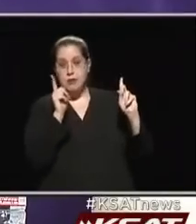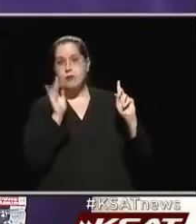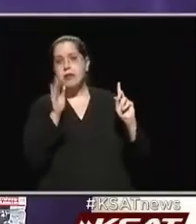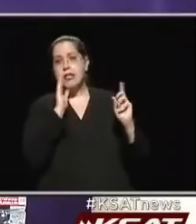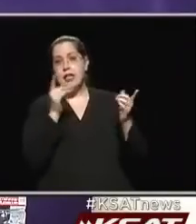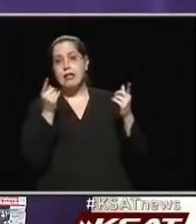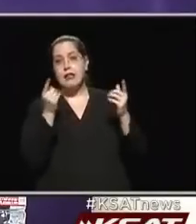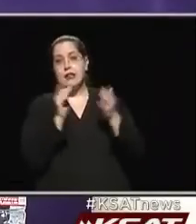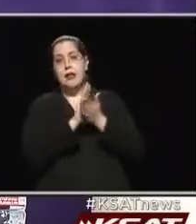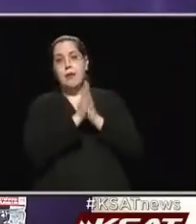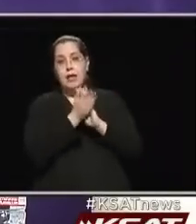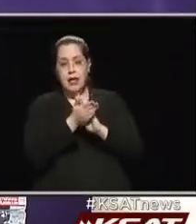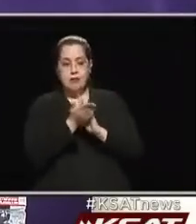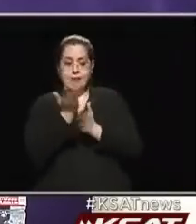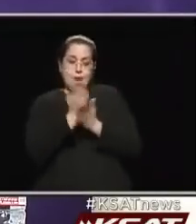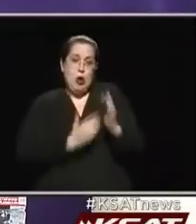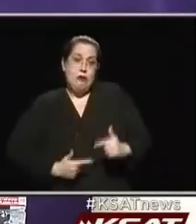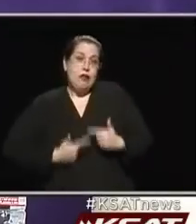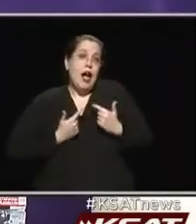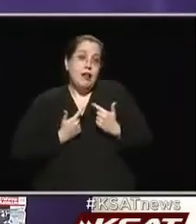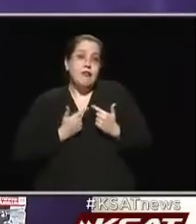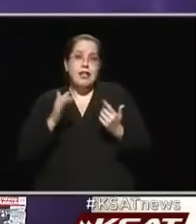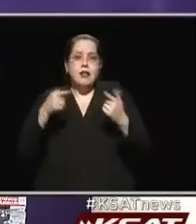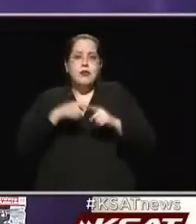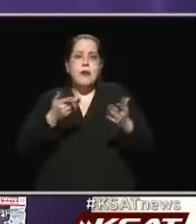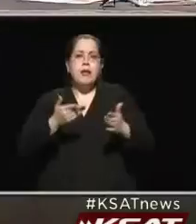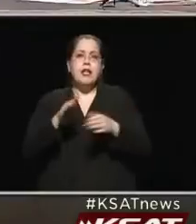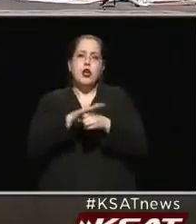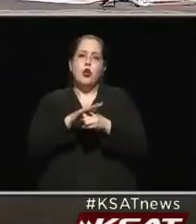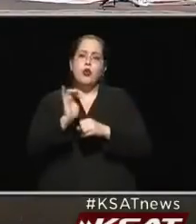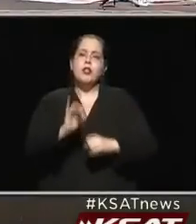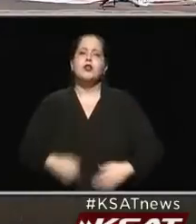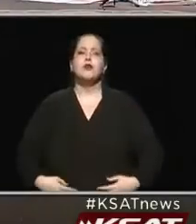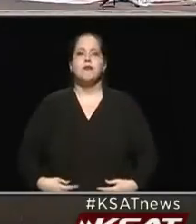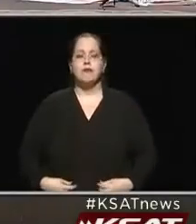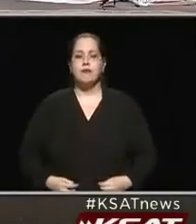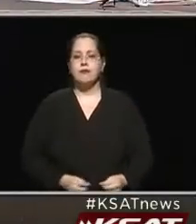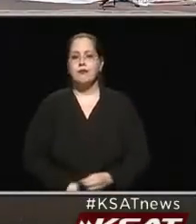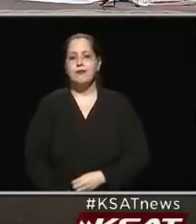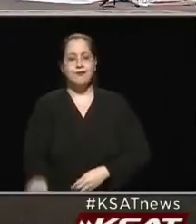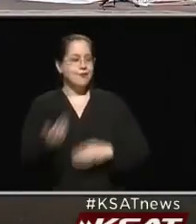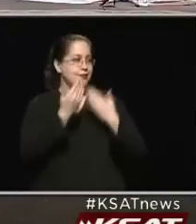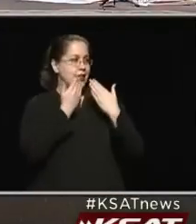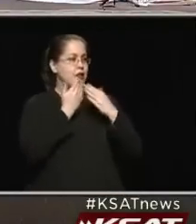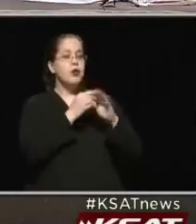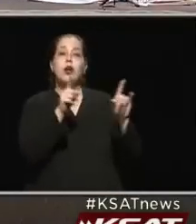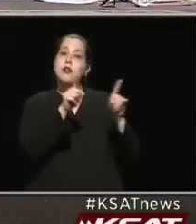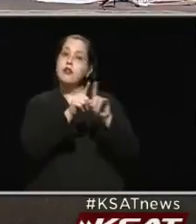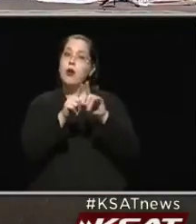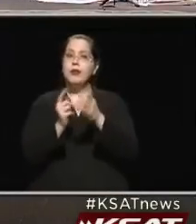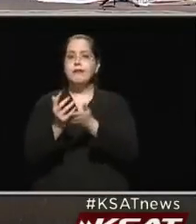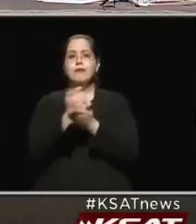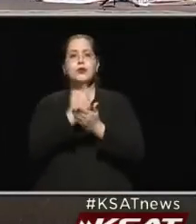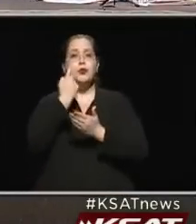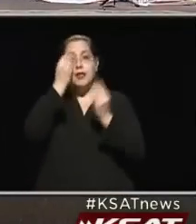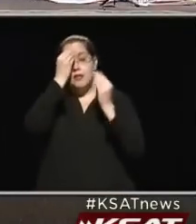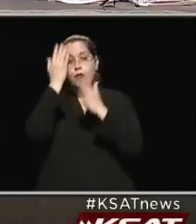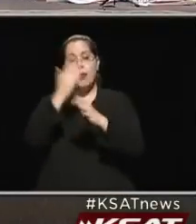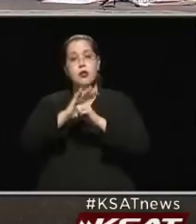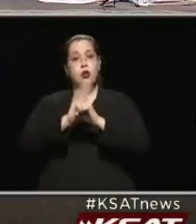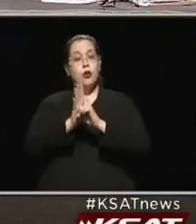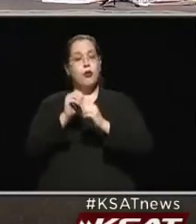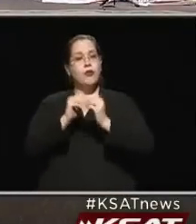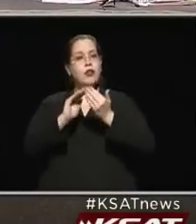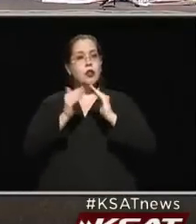be becoming a fact of life, and that's certainly what we're doing at Bexar County. Okay. Thank you, Judge. And as always, you can get the latest on COVID-19 in